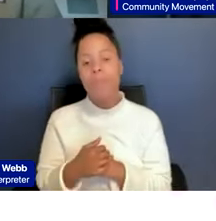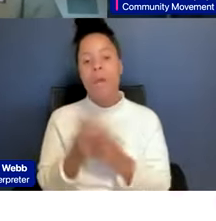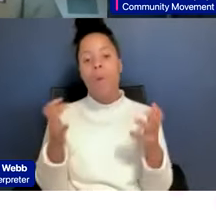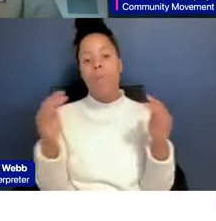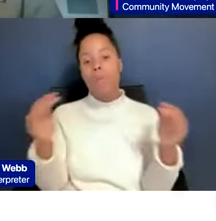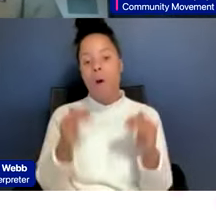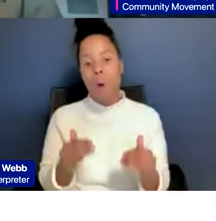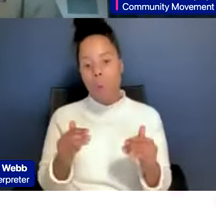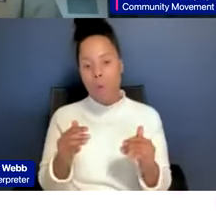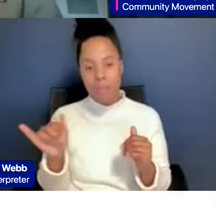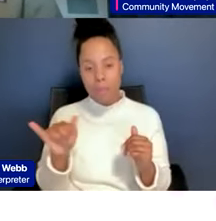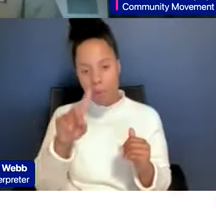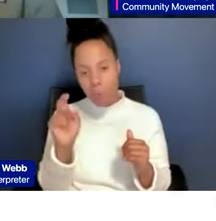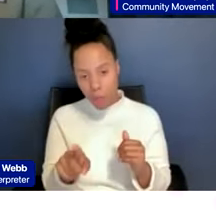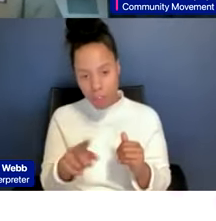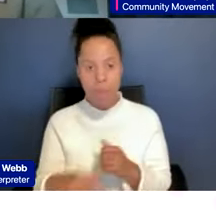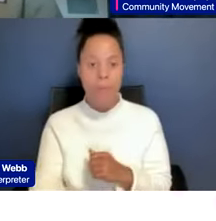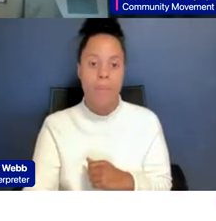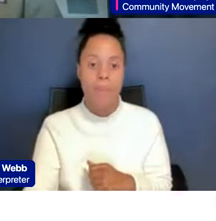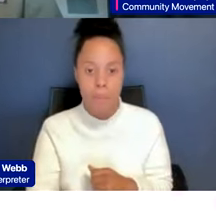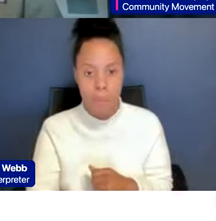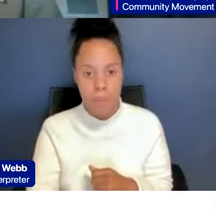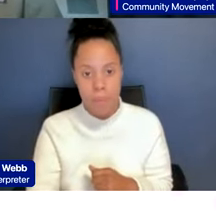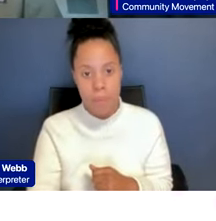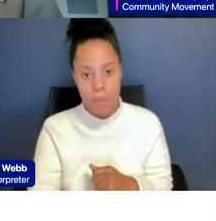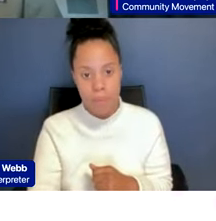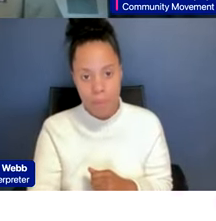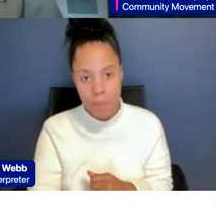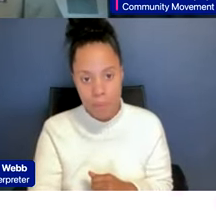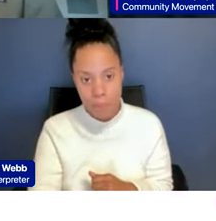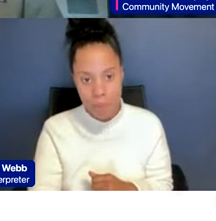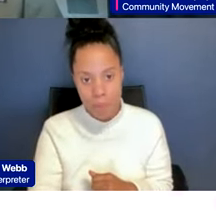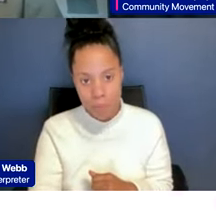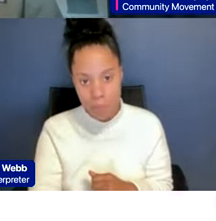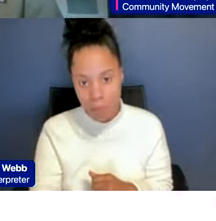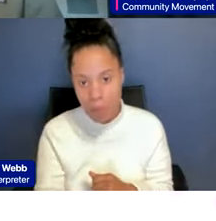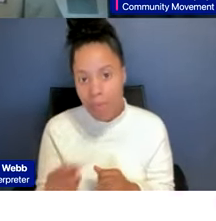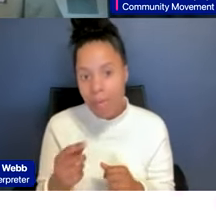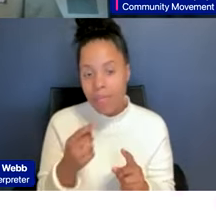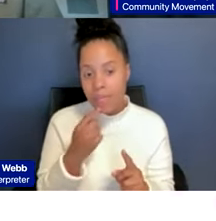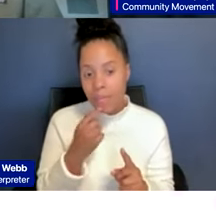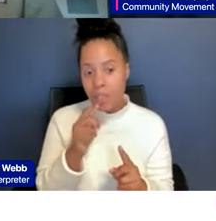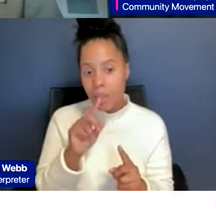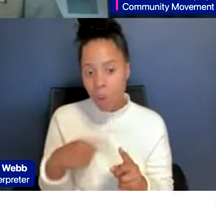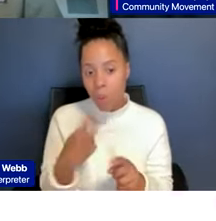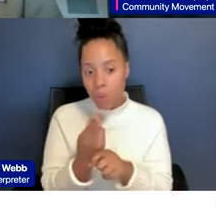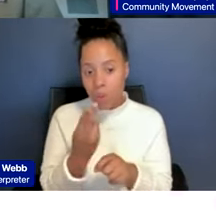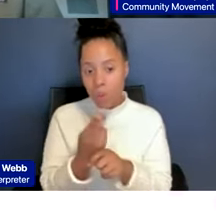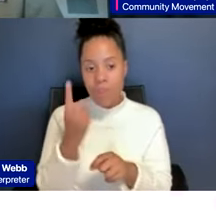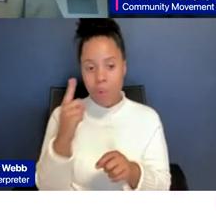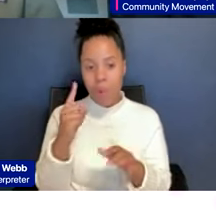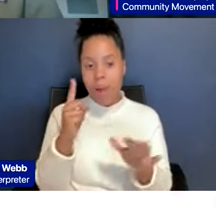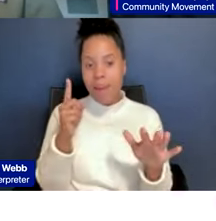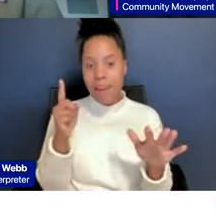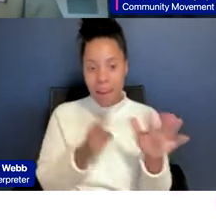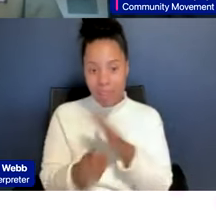for Kamau. It's from Gigi Diamondstone. It says, it will be useful to gather and share lessons learned around navigating constraints in the